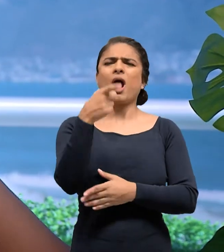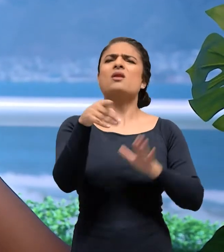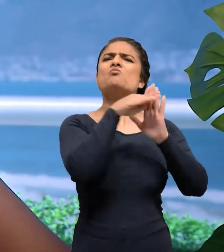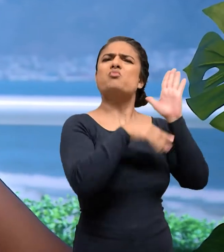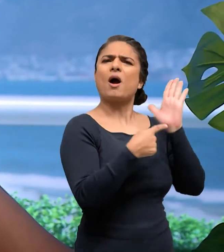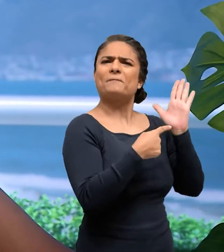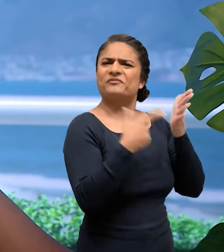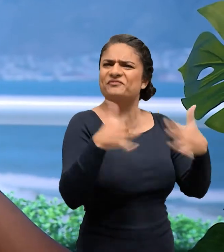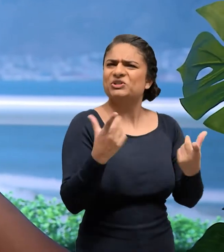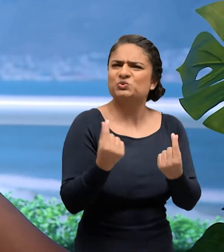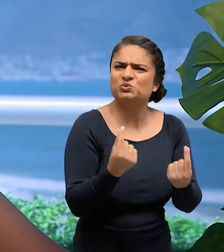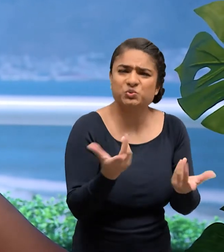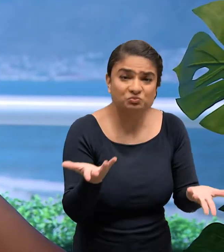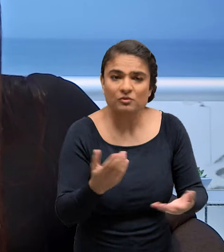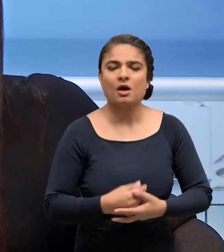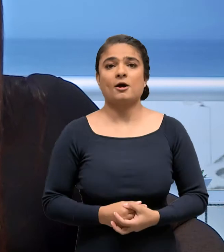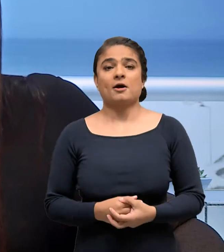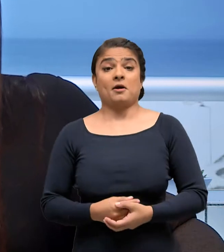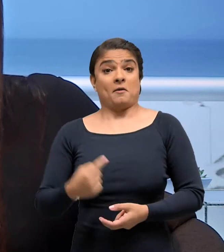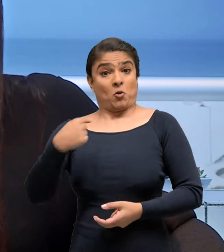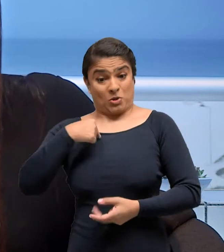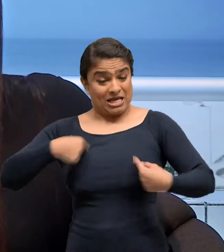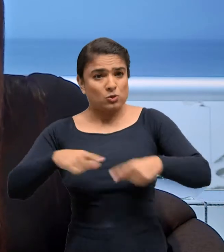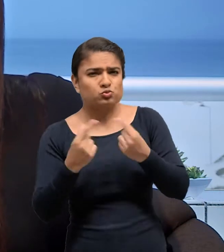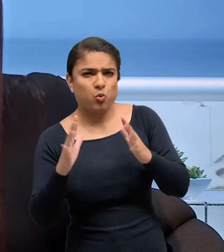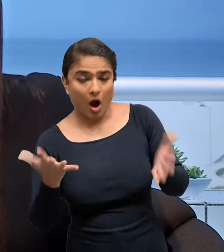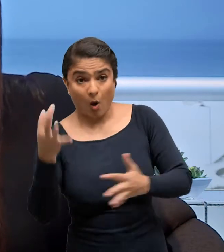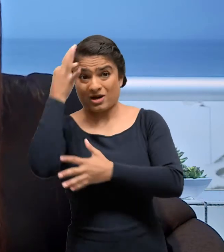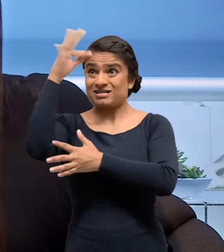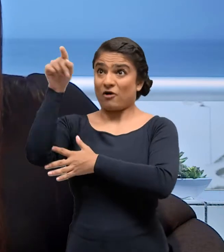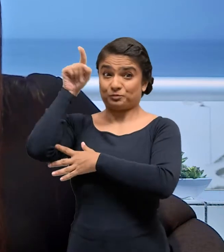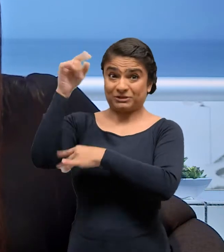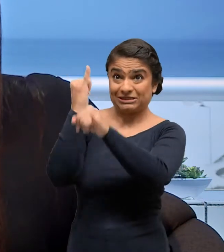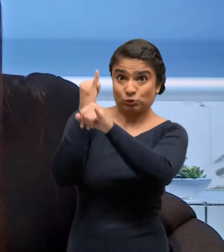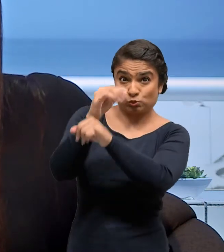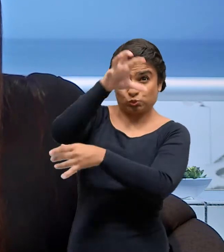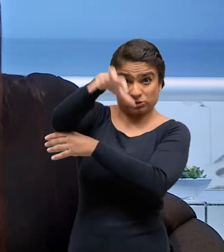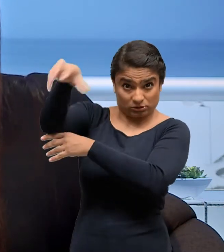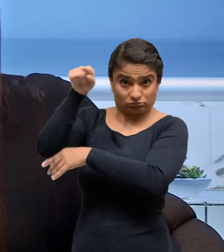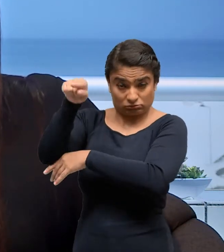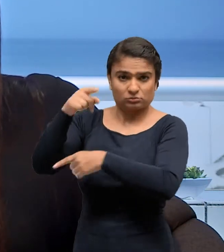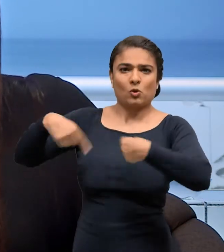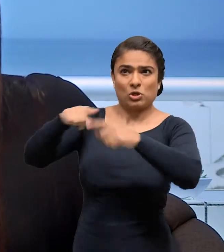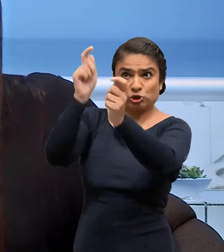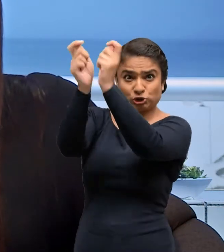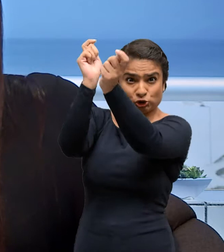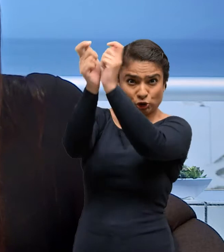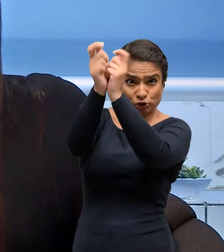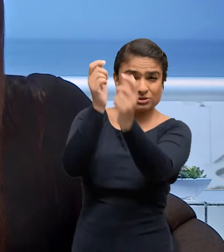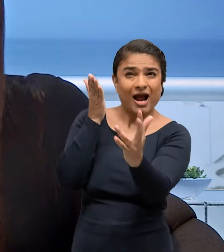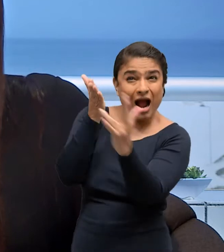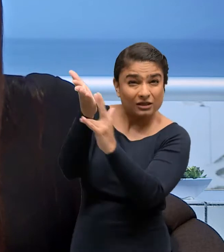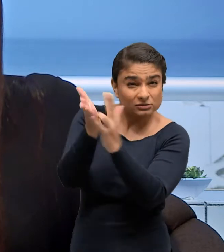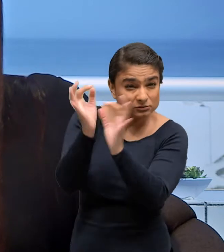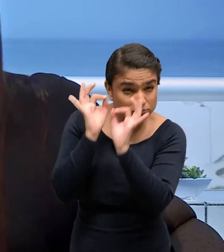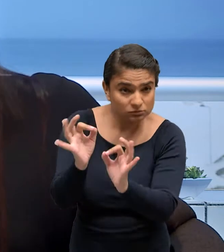for artists with disabilities. To be able to make a government institution accessible, I need